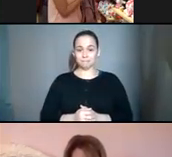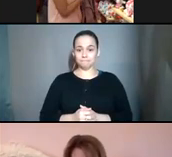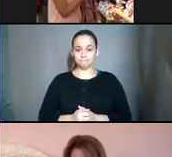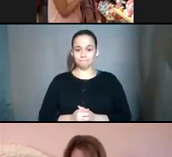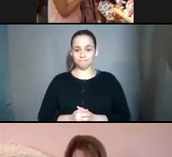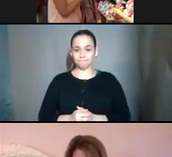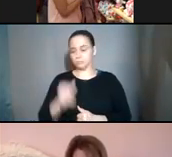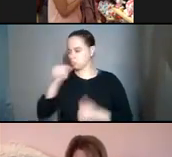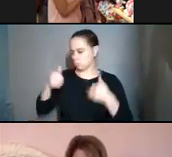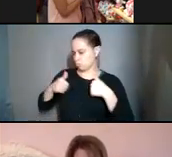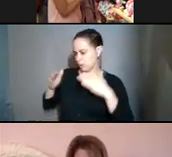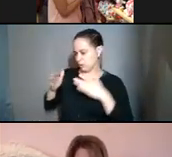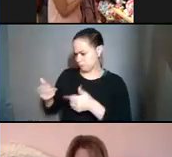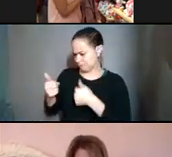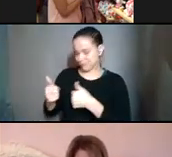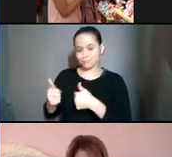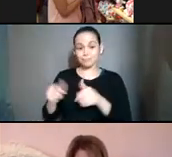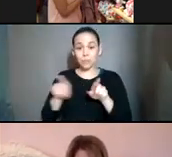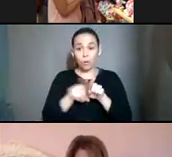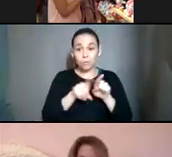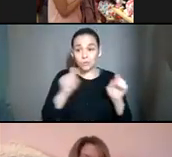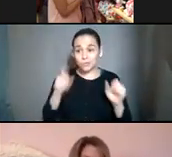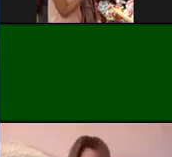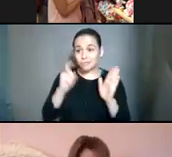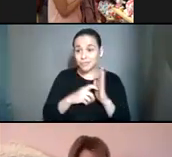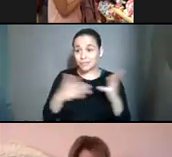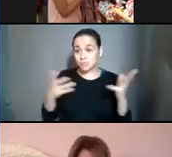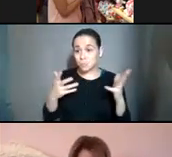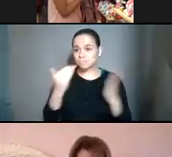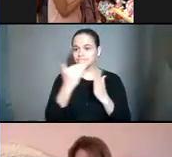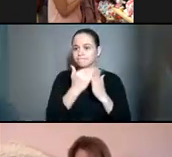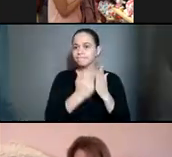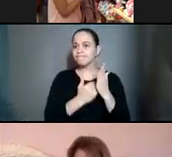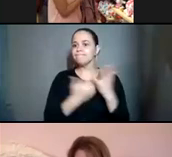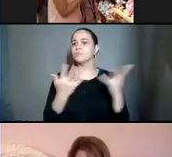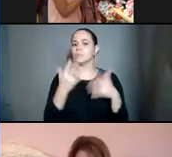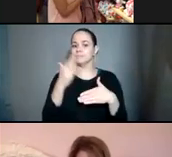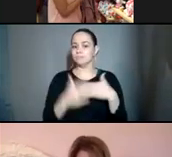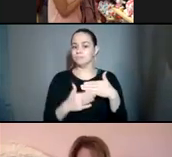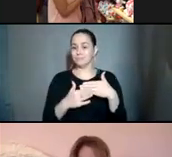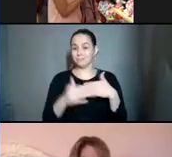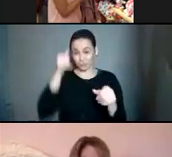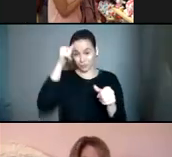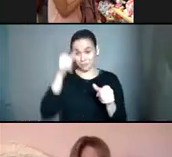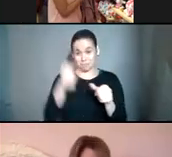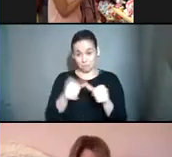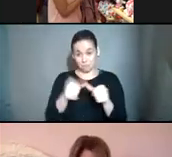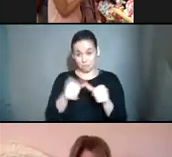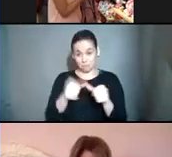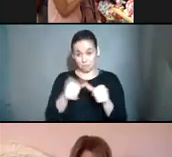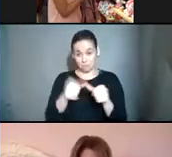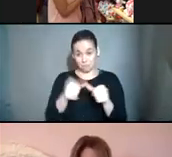the number of lessons your child has completed. Remember that you can find this information in the family